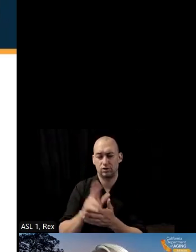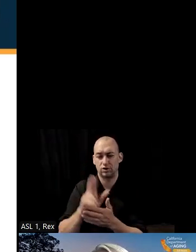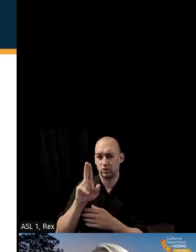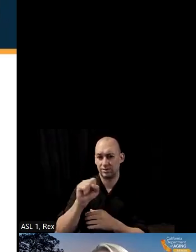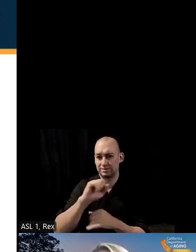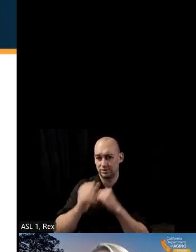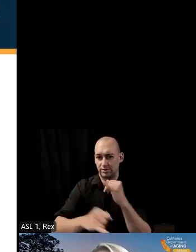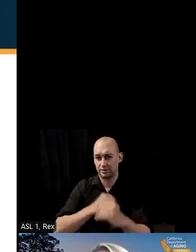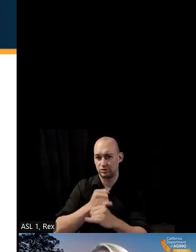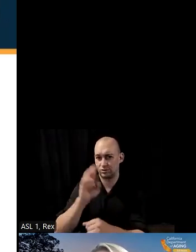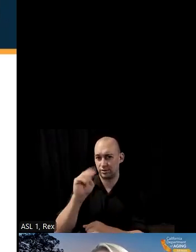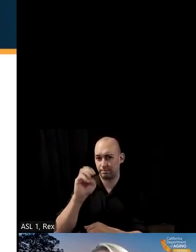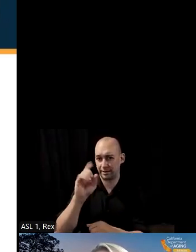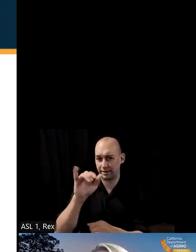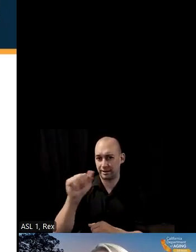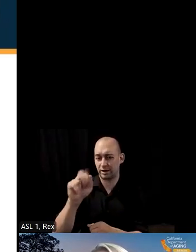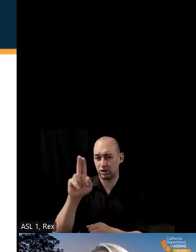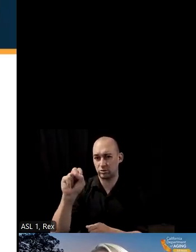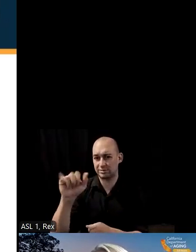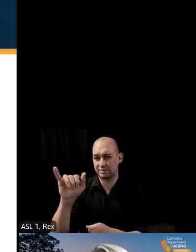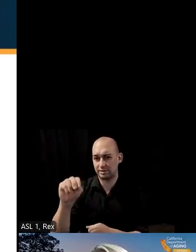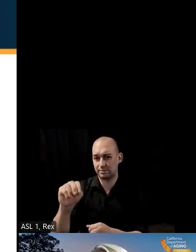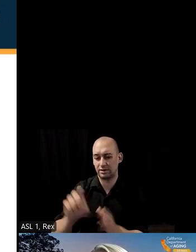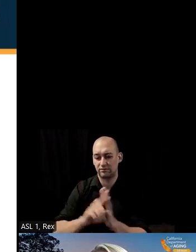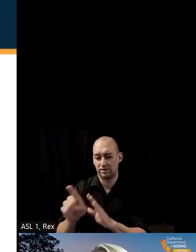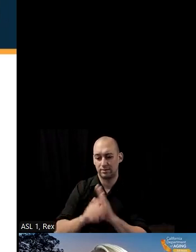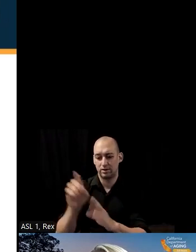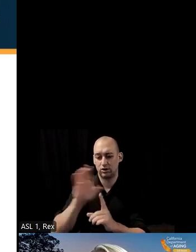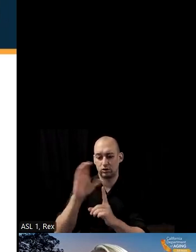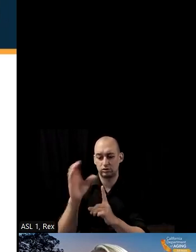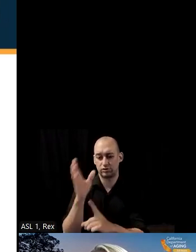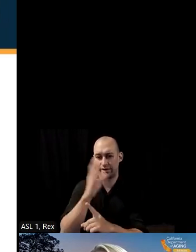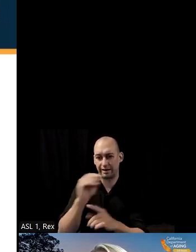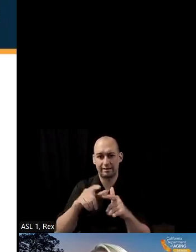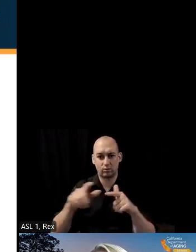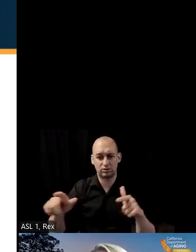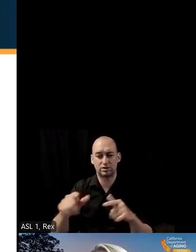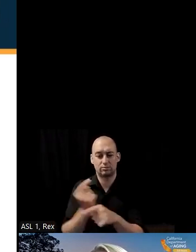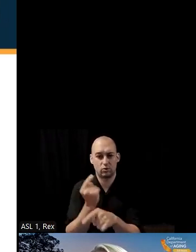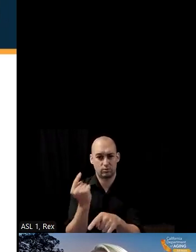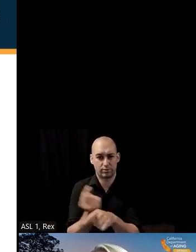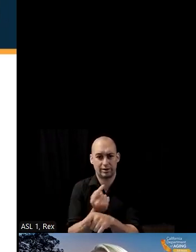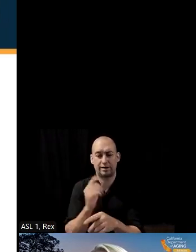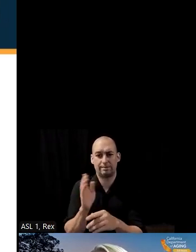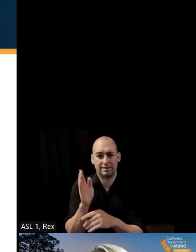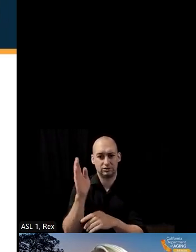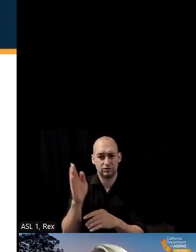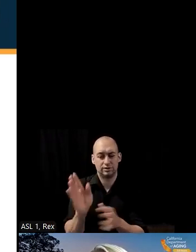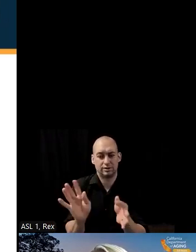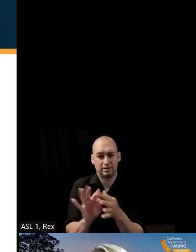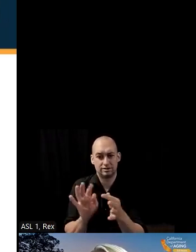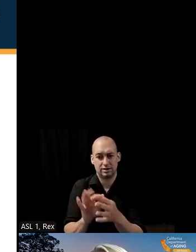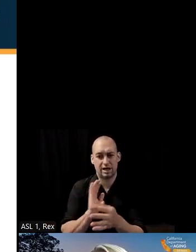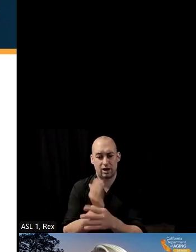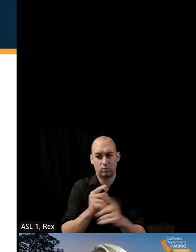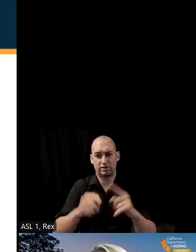Media, USIM, partners to develop culturally and linguistically appropriate messaging to reach out to our diverse